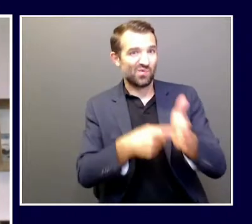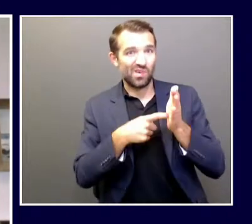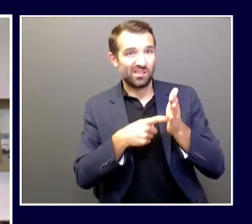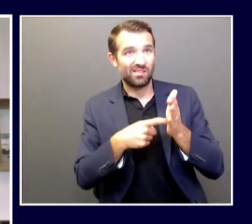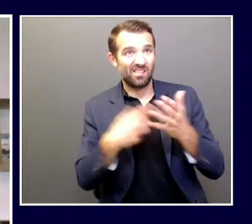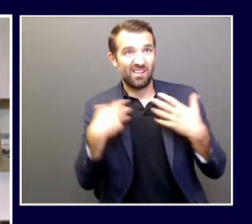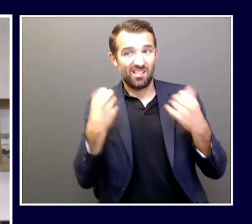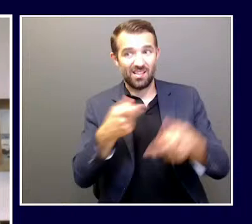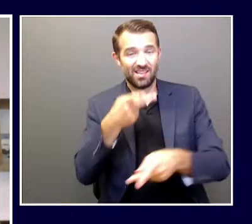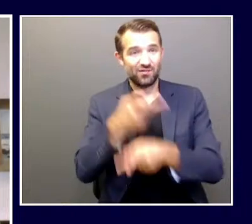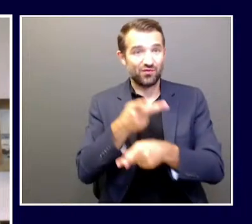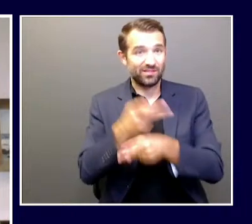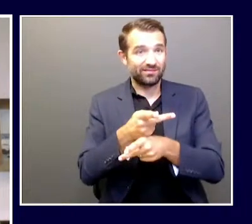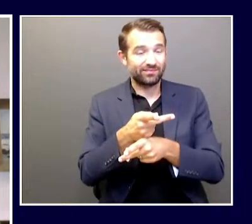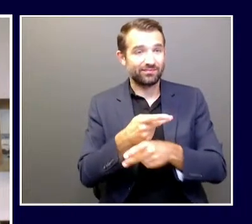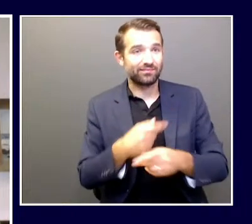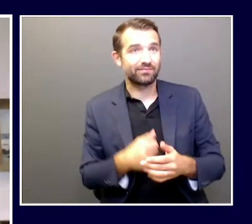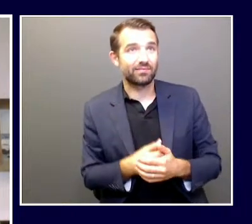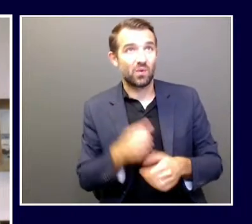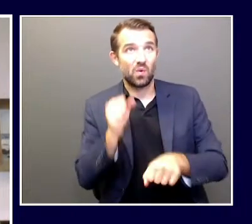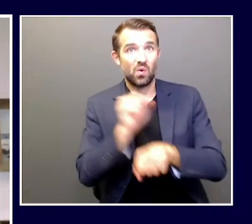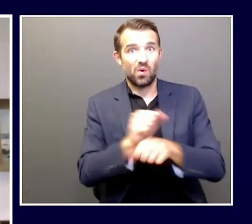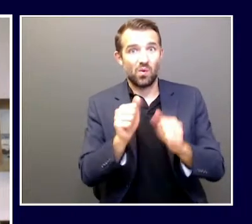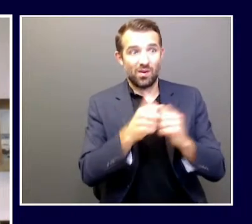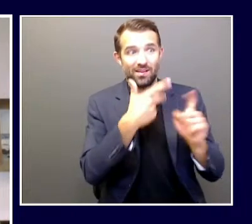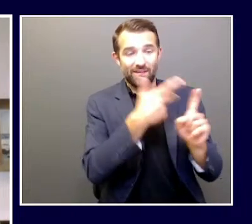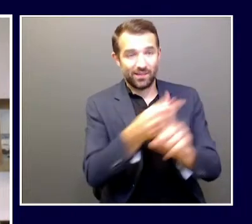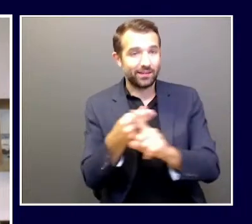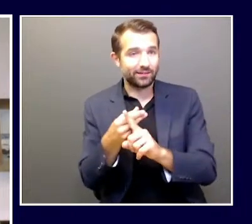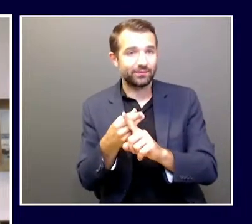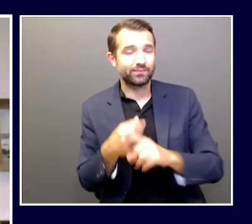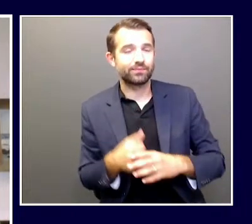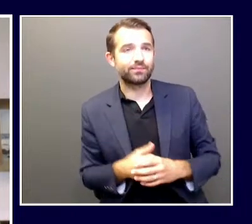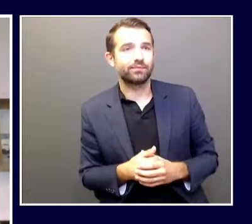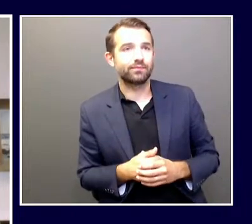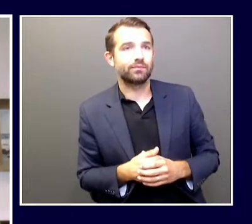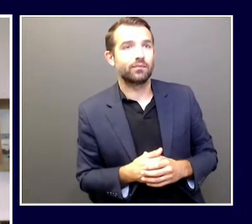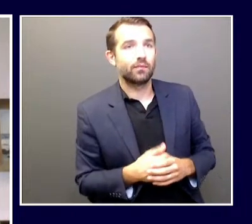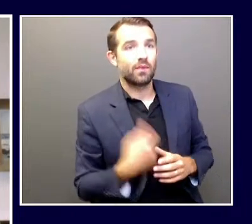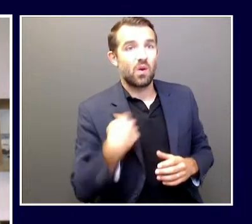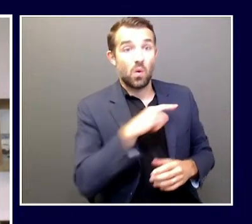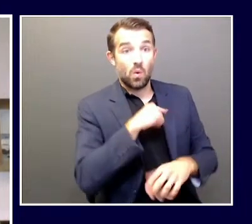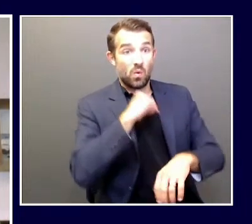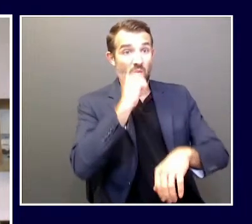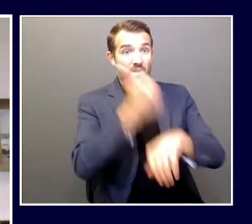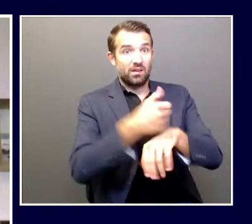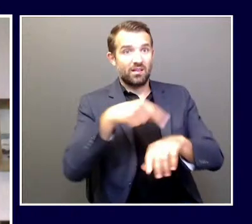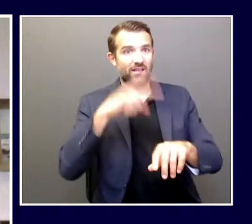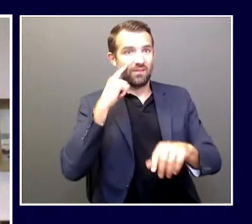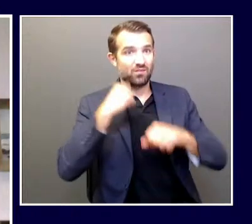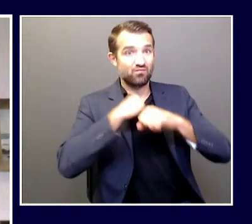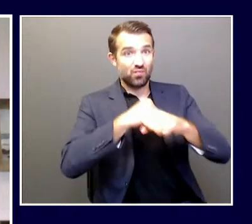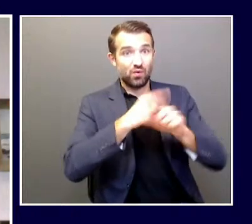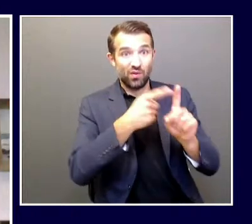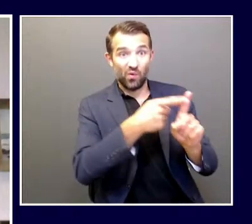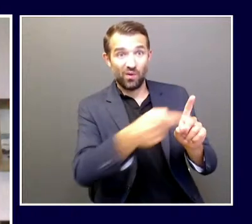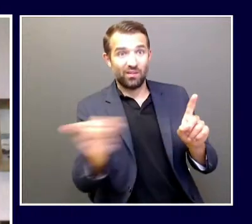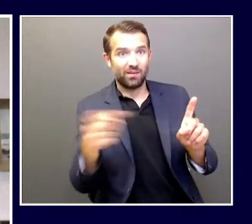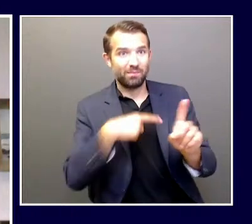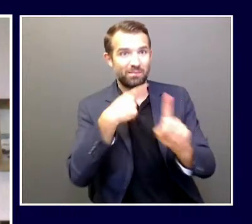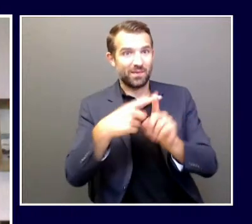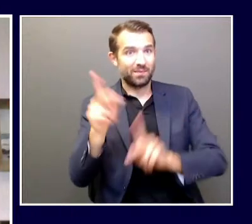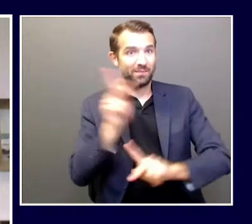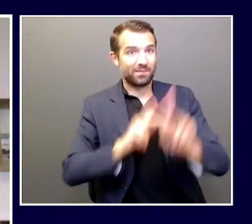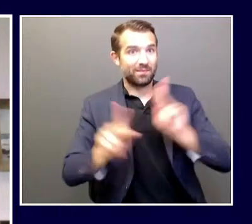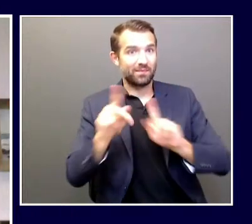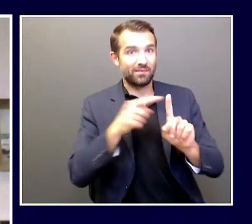yesterday, is intended to really protect their lives, as well as the lives of every single person that they serve,